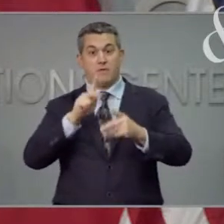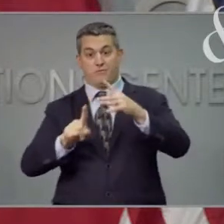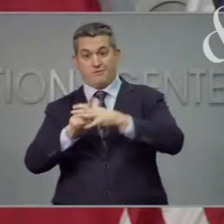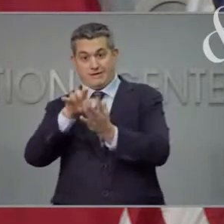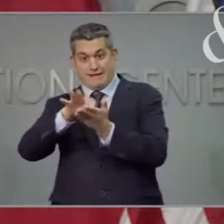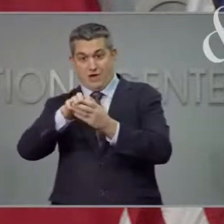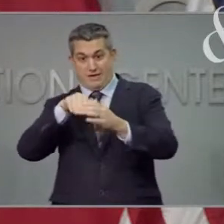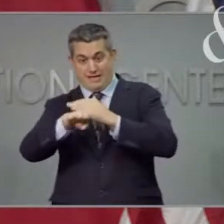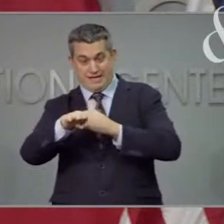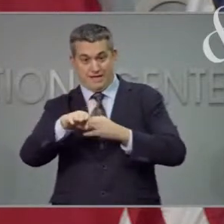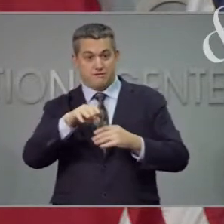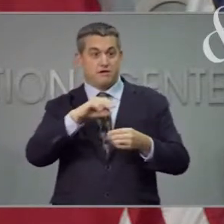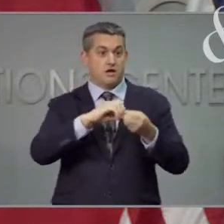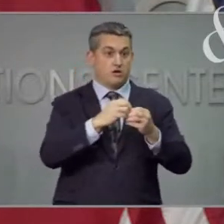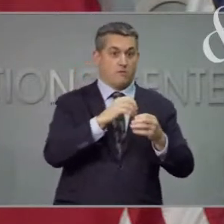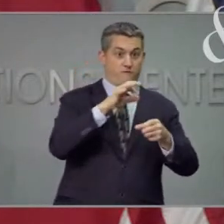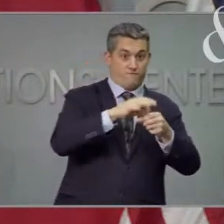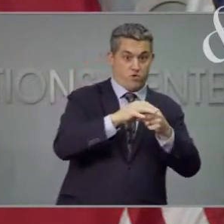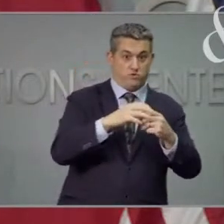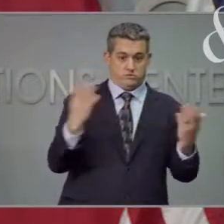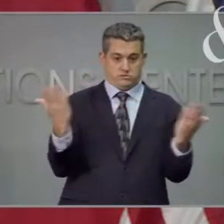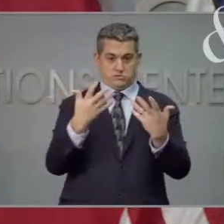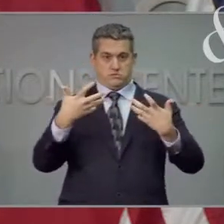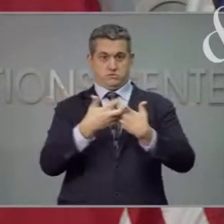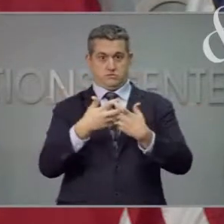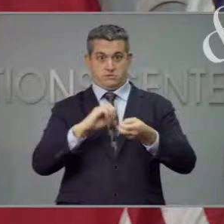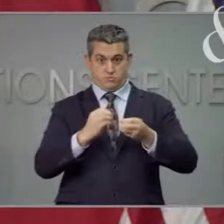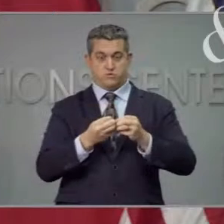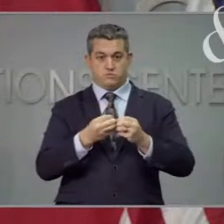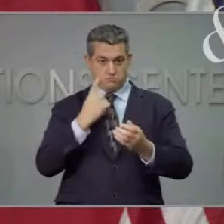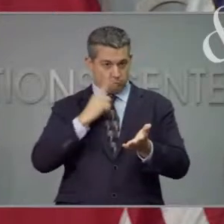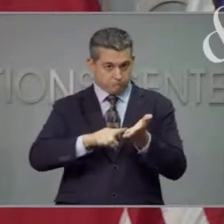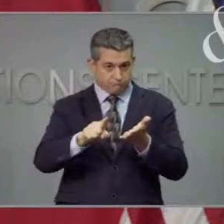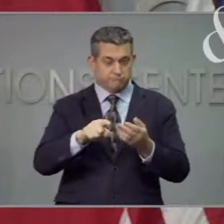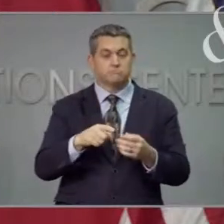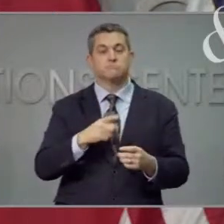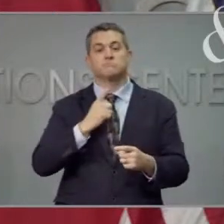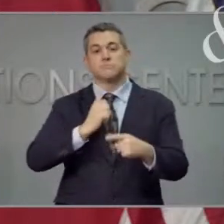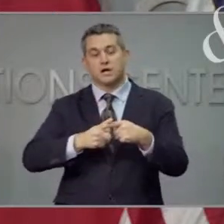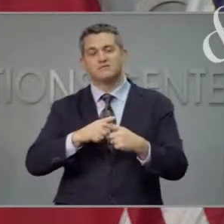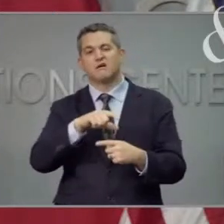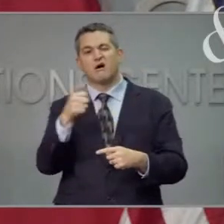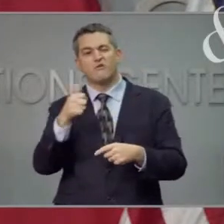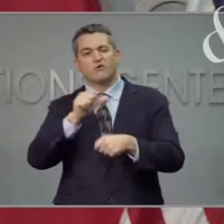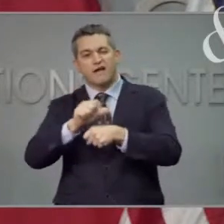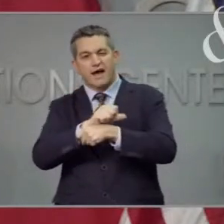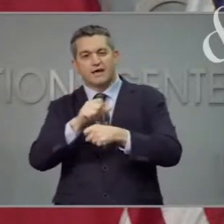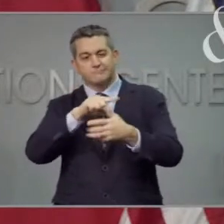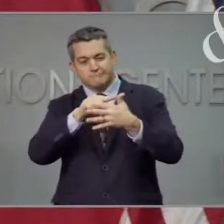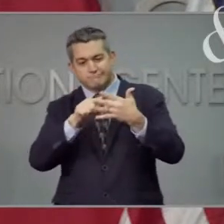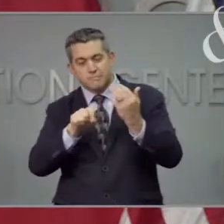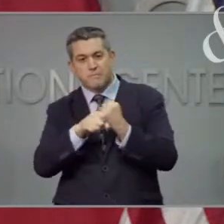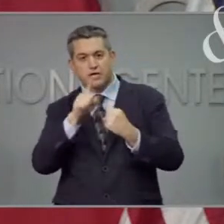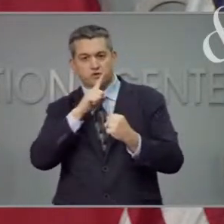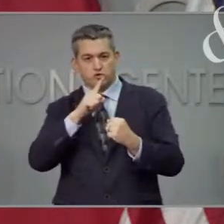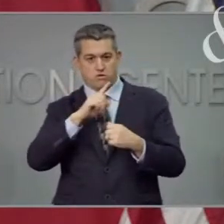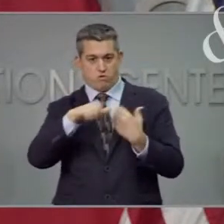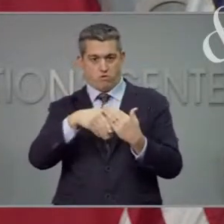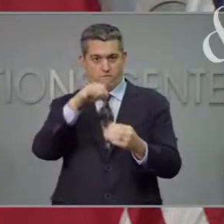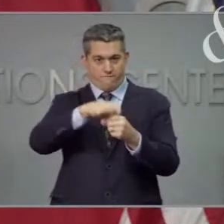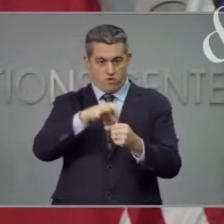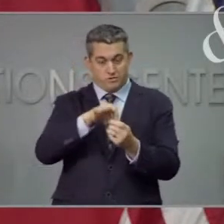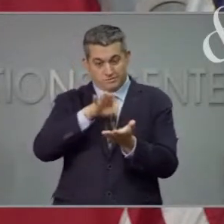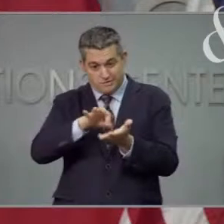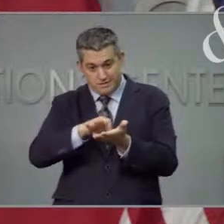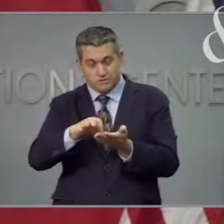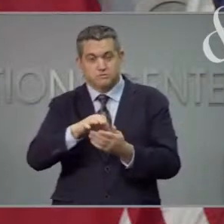who were recorded in the poll books, and many other election administration tasks to ensure the accuracy